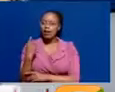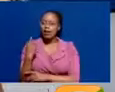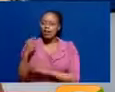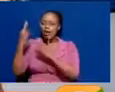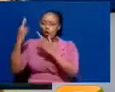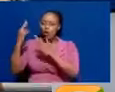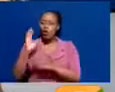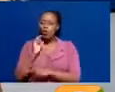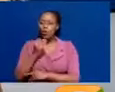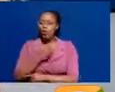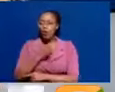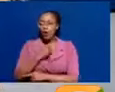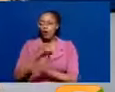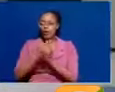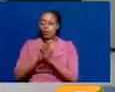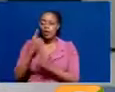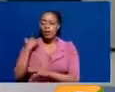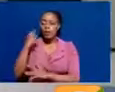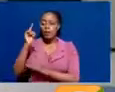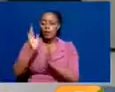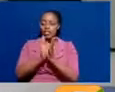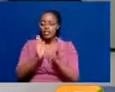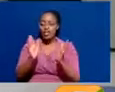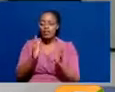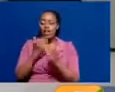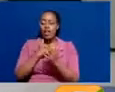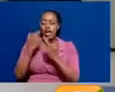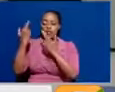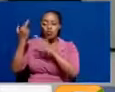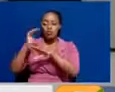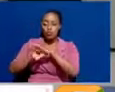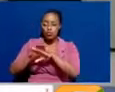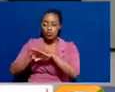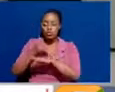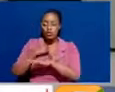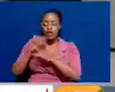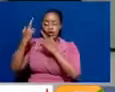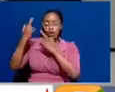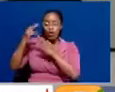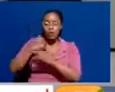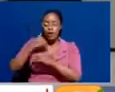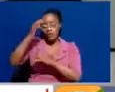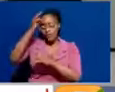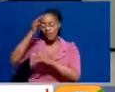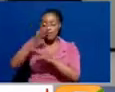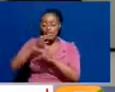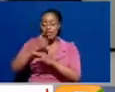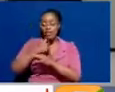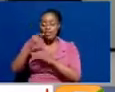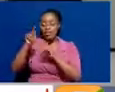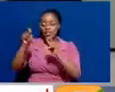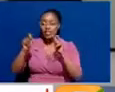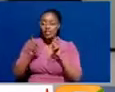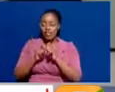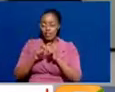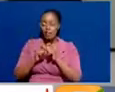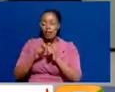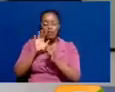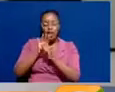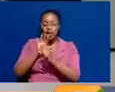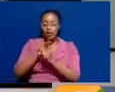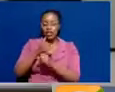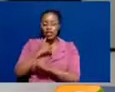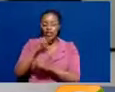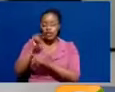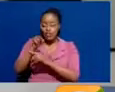matarajio yetu ni kukua number 1 overall. Tuna matumaini mazuri sana na imani na hii team, na imani sana.